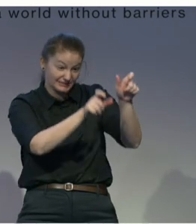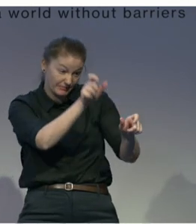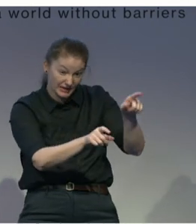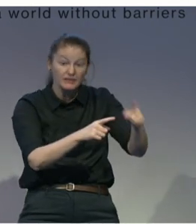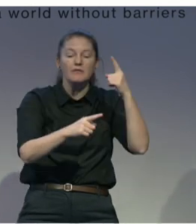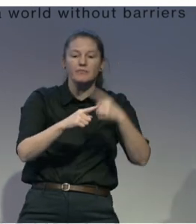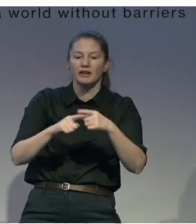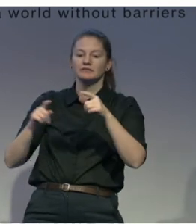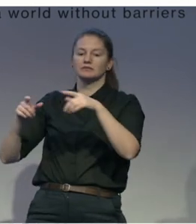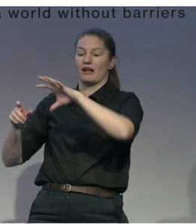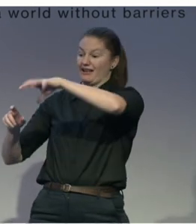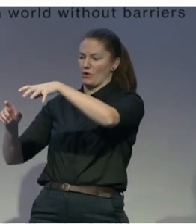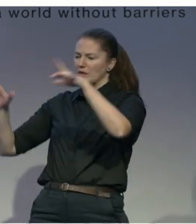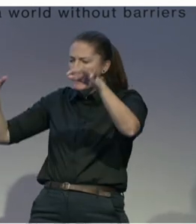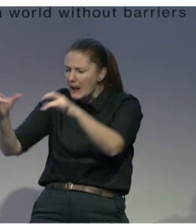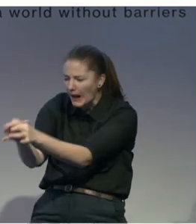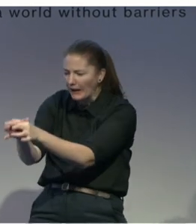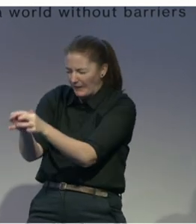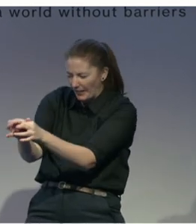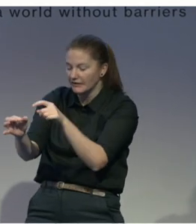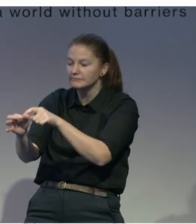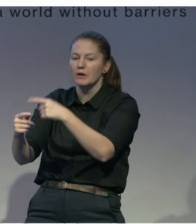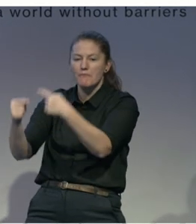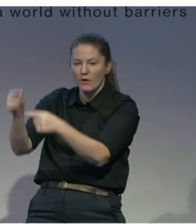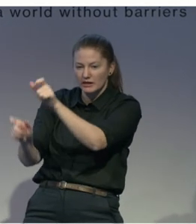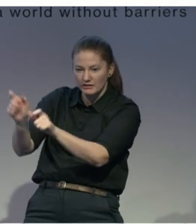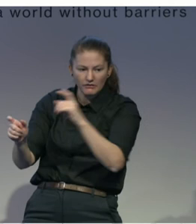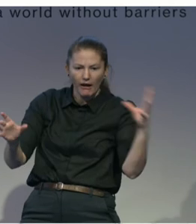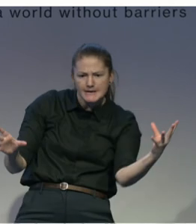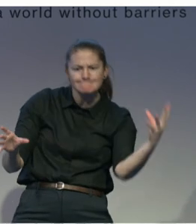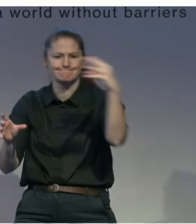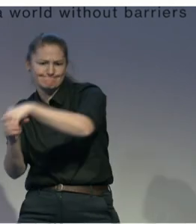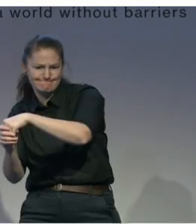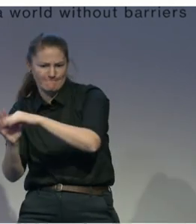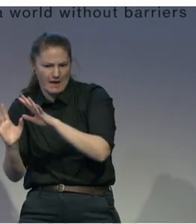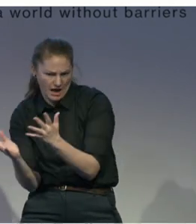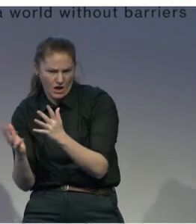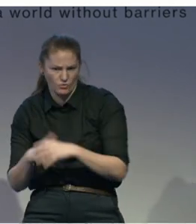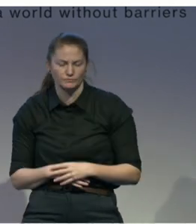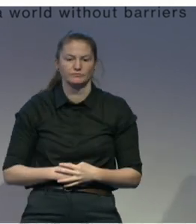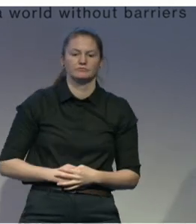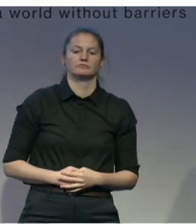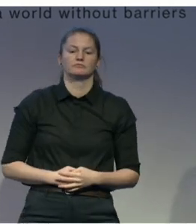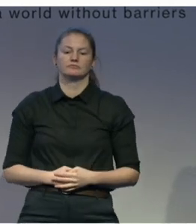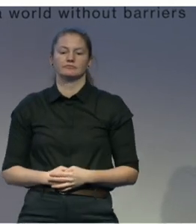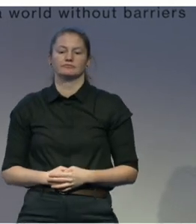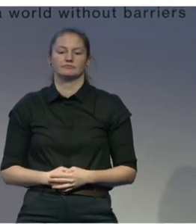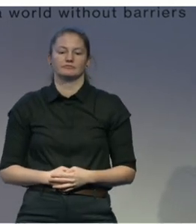We work in four municipalities where about 60,000 people